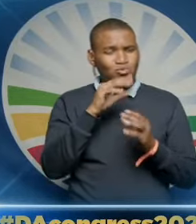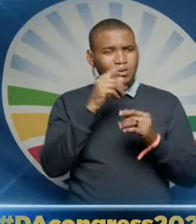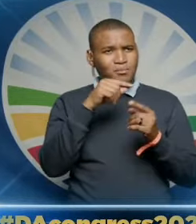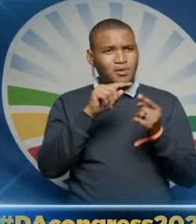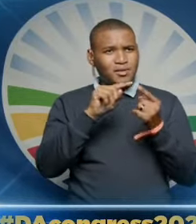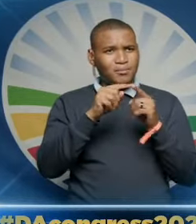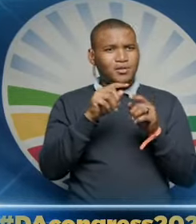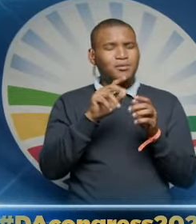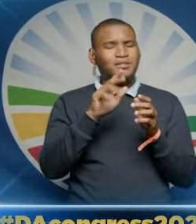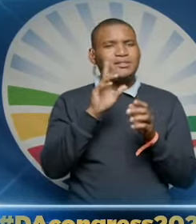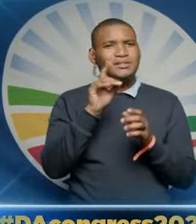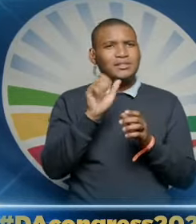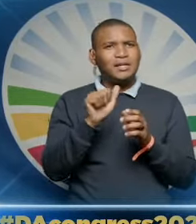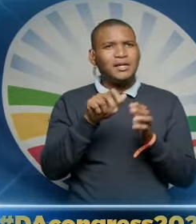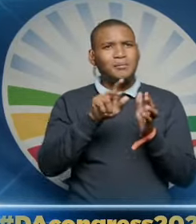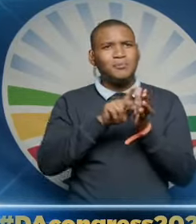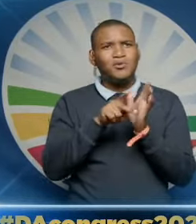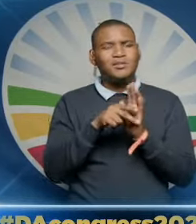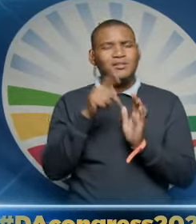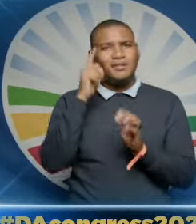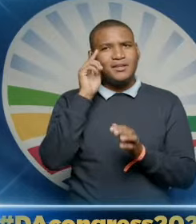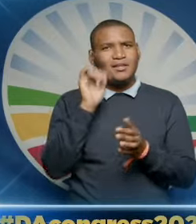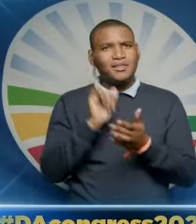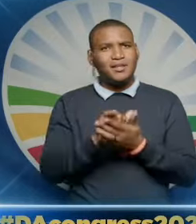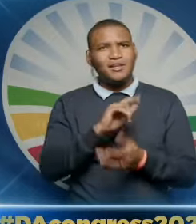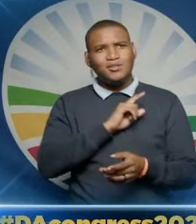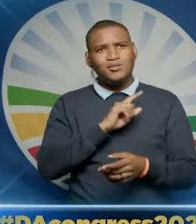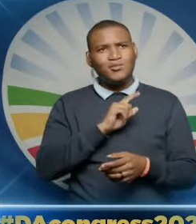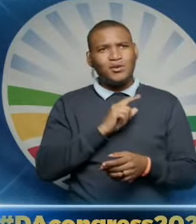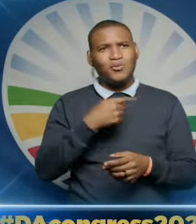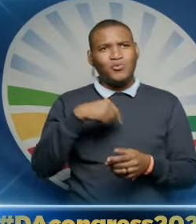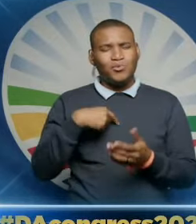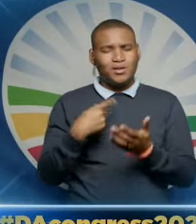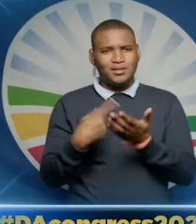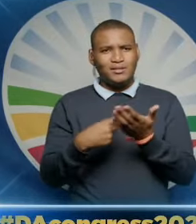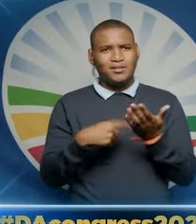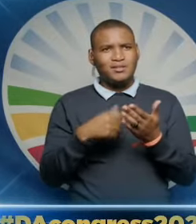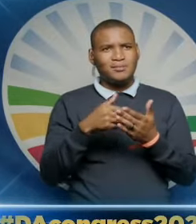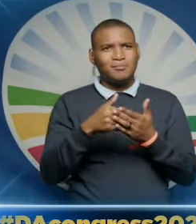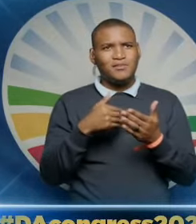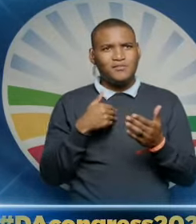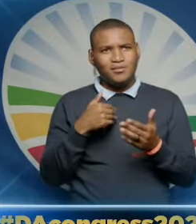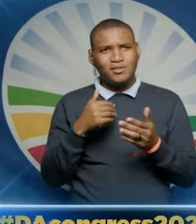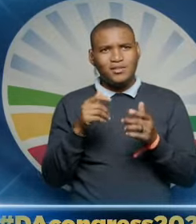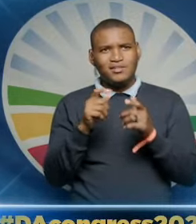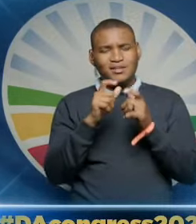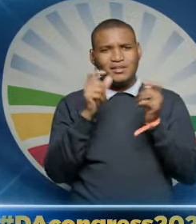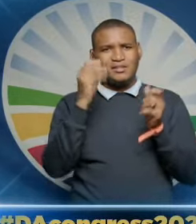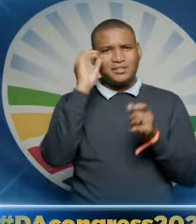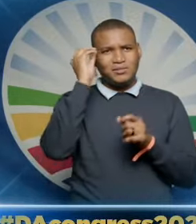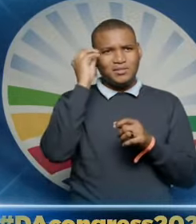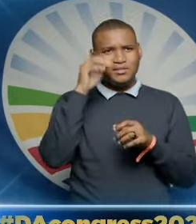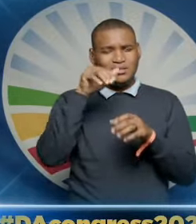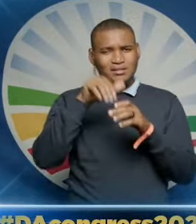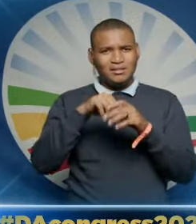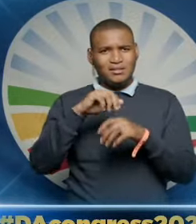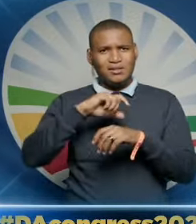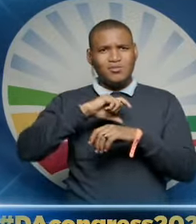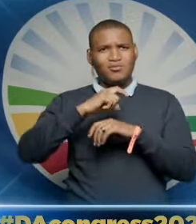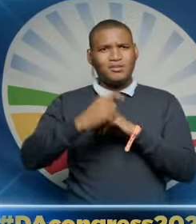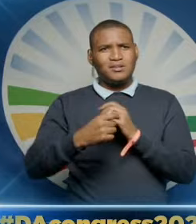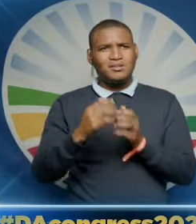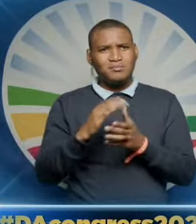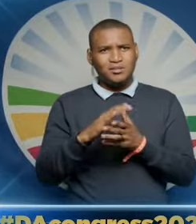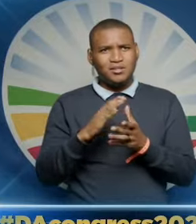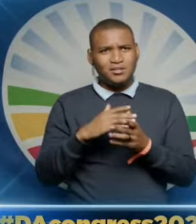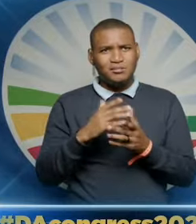DA policies, I think this is why, as we were discussing earlier, there's a great interest in this Congress, because all